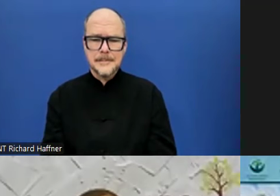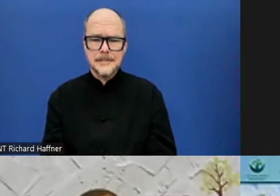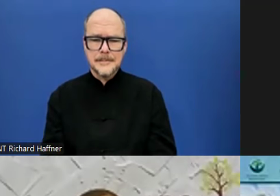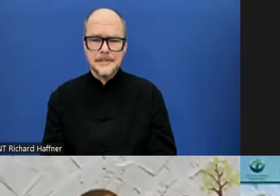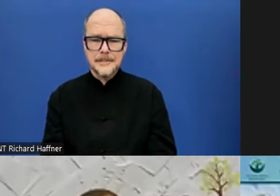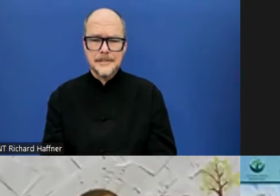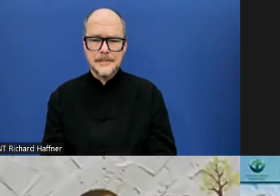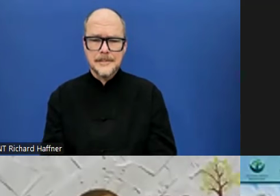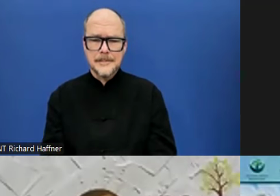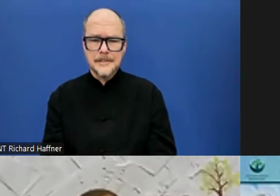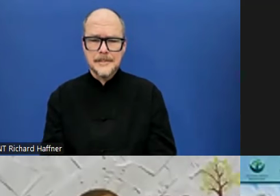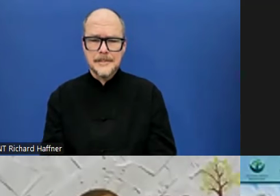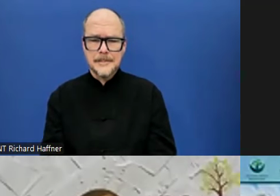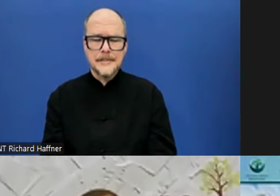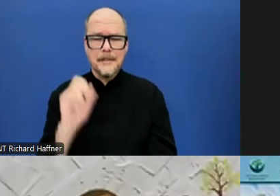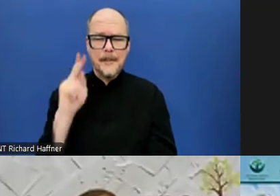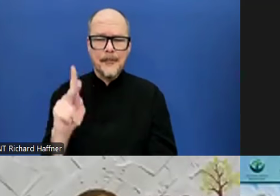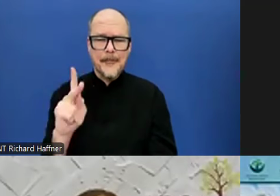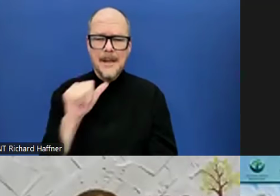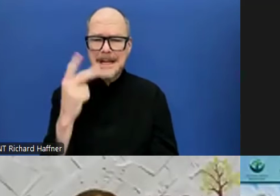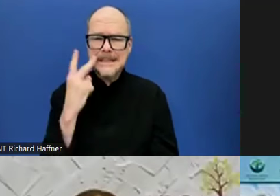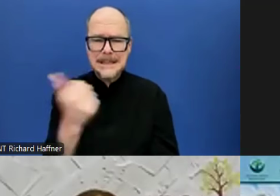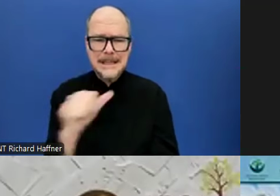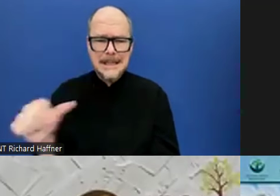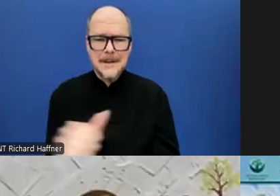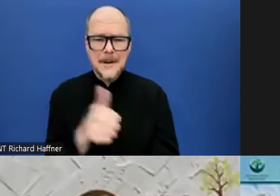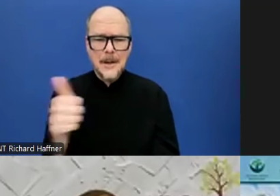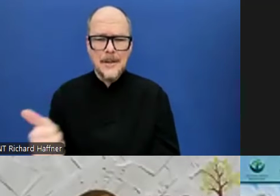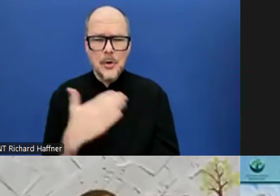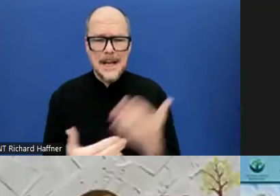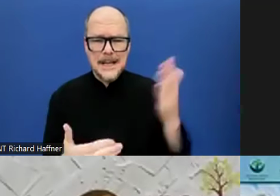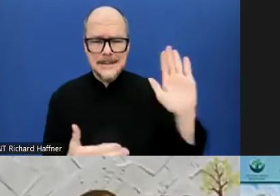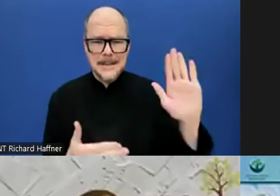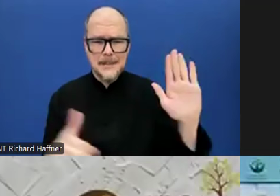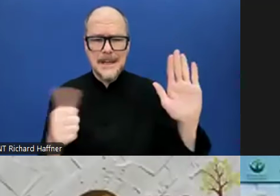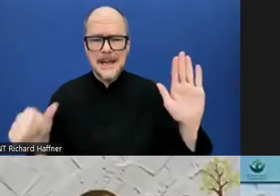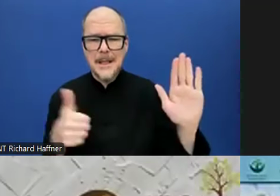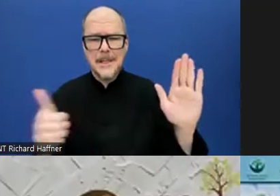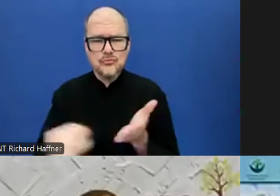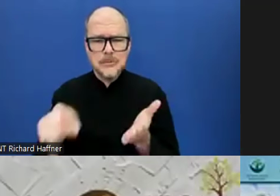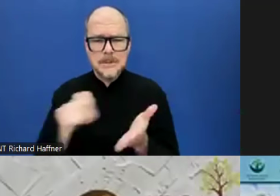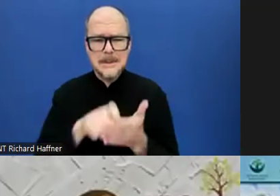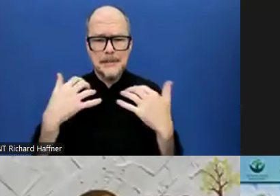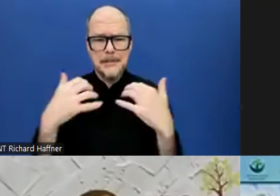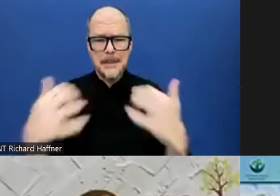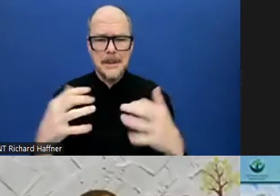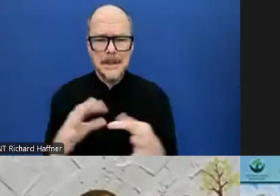All right, I'm not seeing any other hands up. Are there any written public comments?